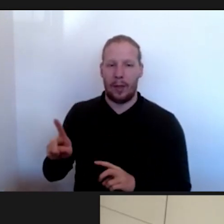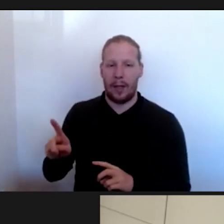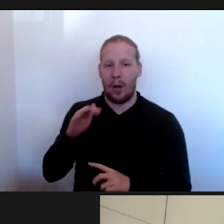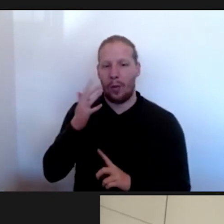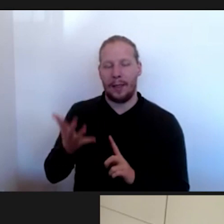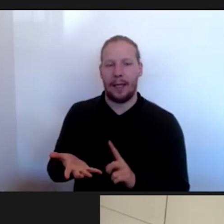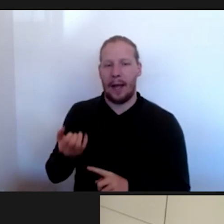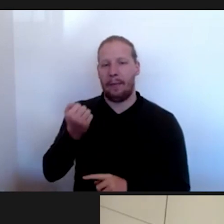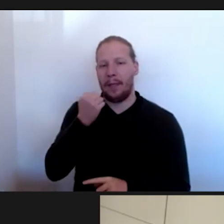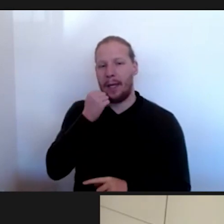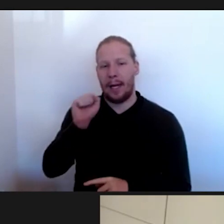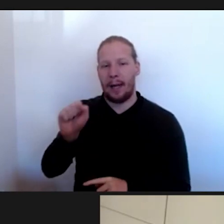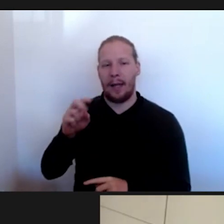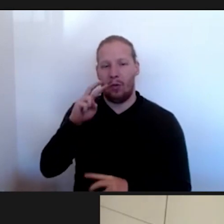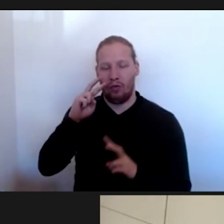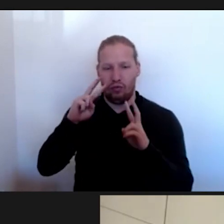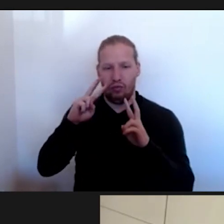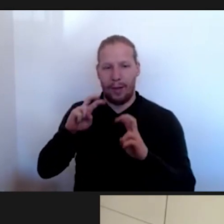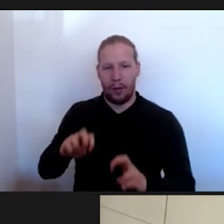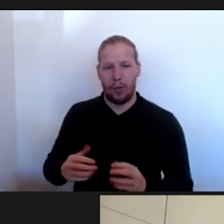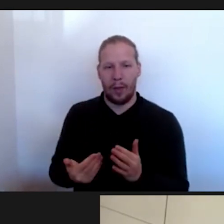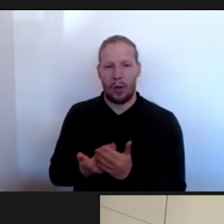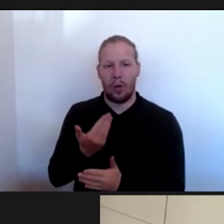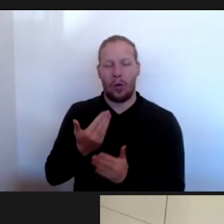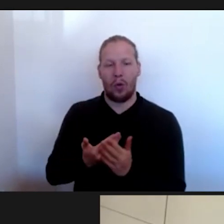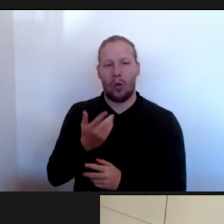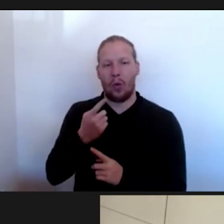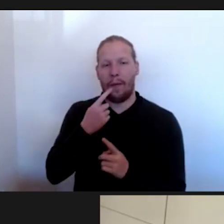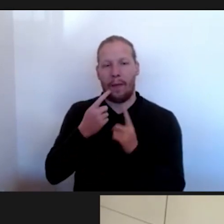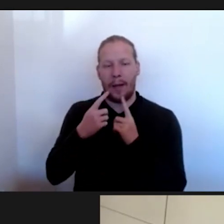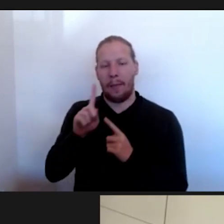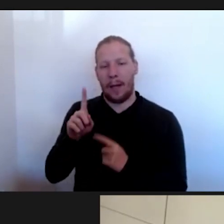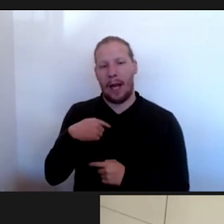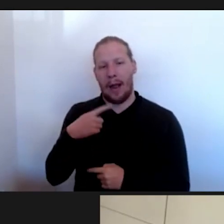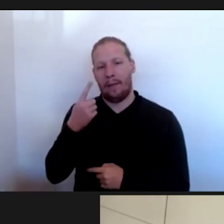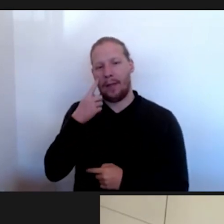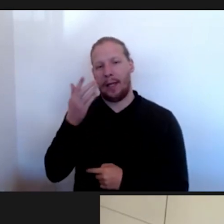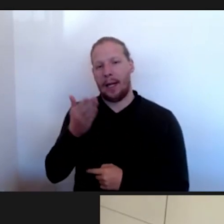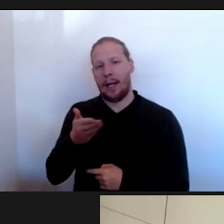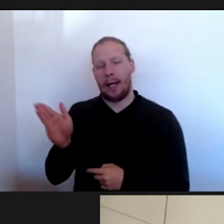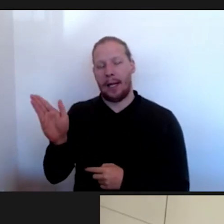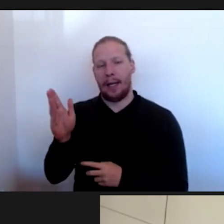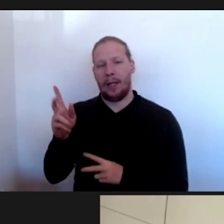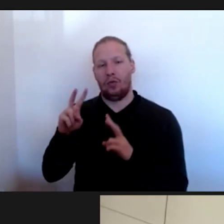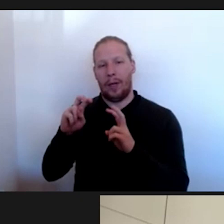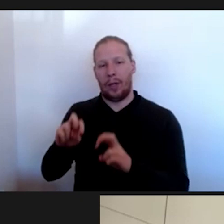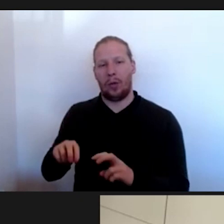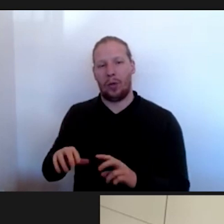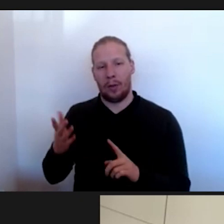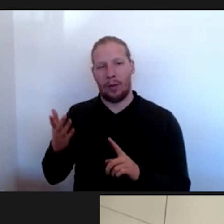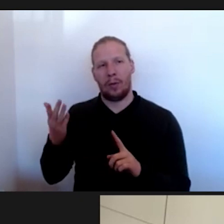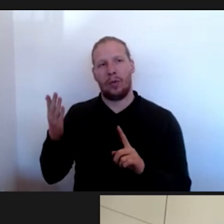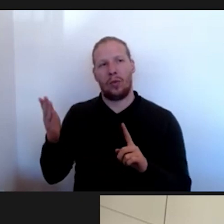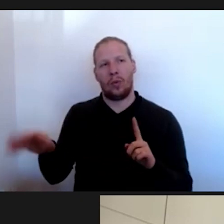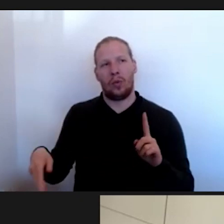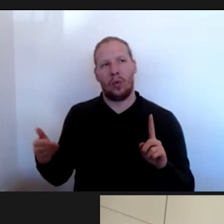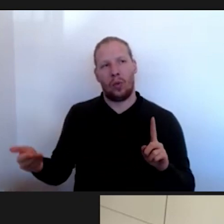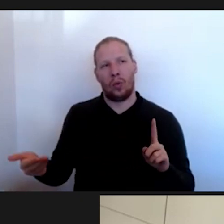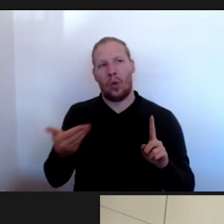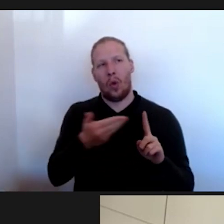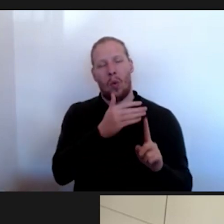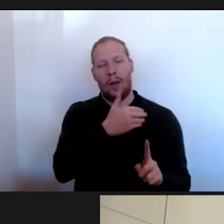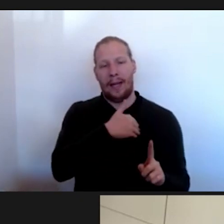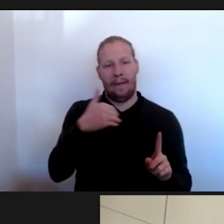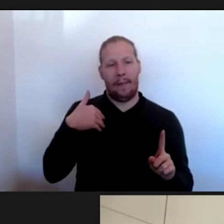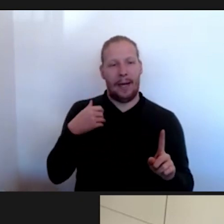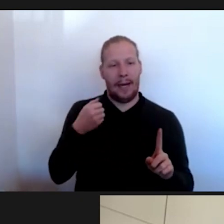new information, but I've seen the same researchers going to government and advocating really openly, really fully, and saying,